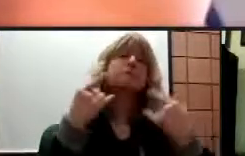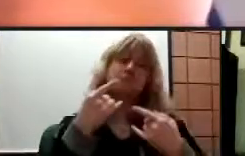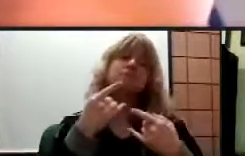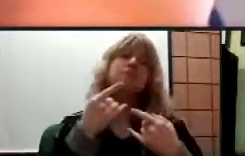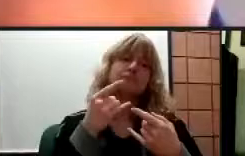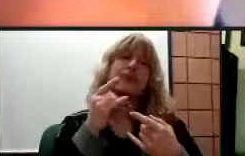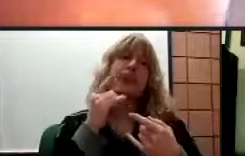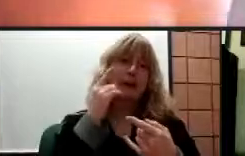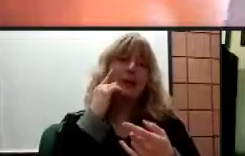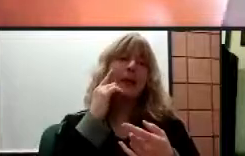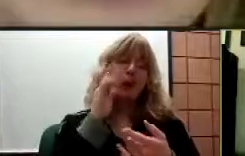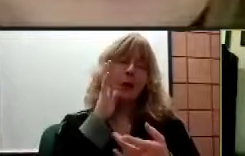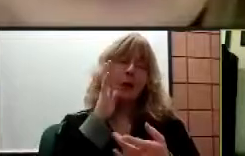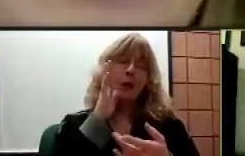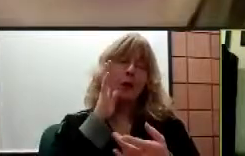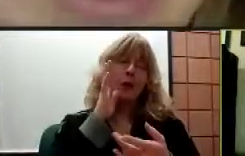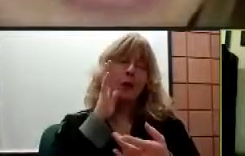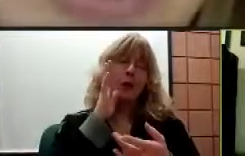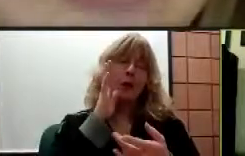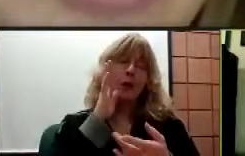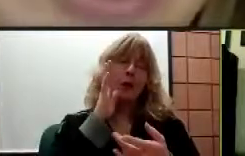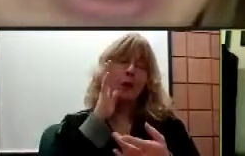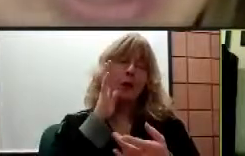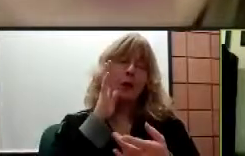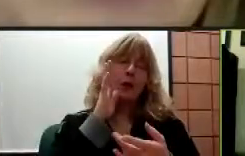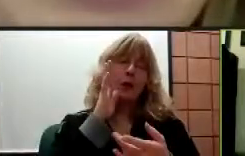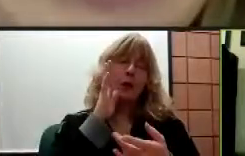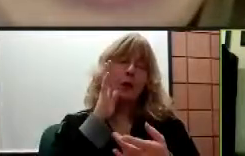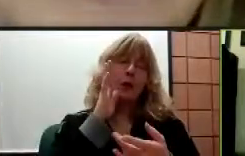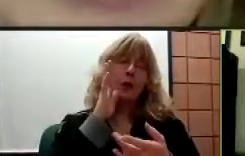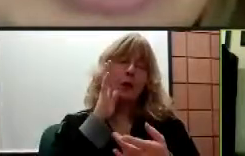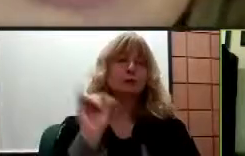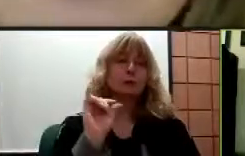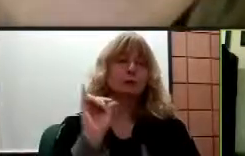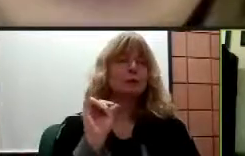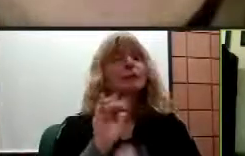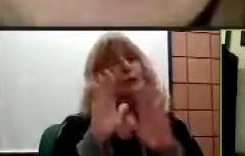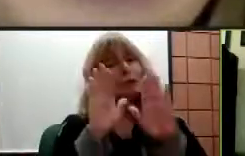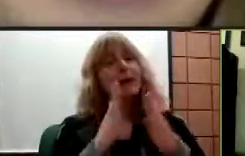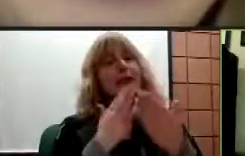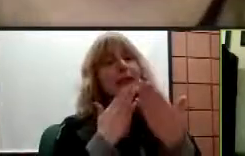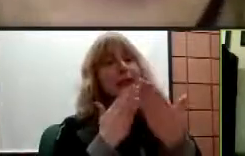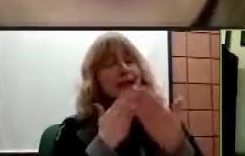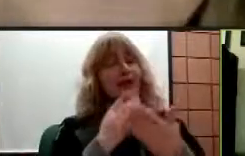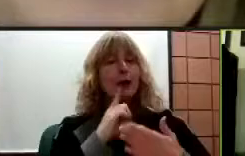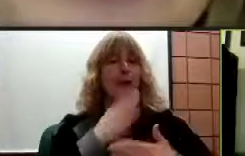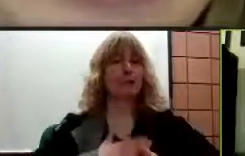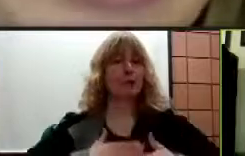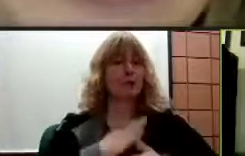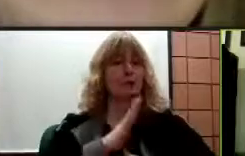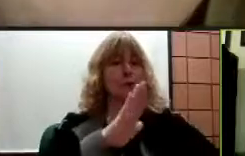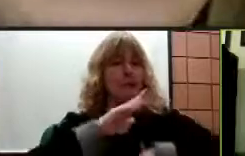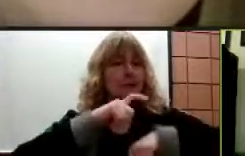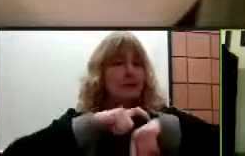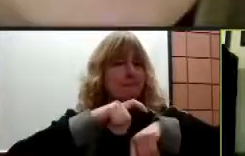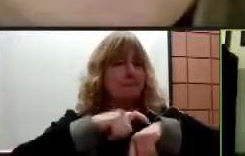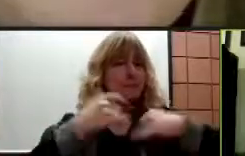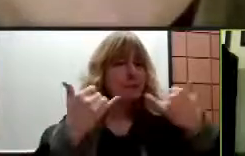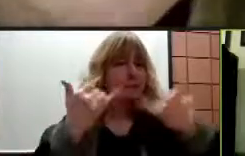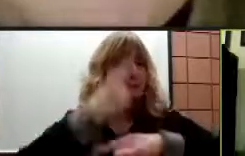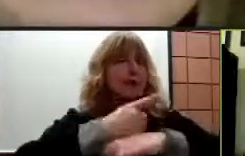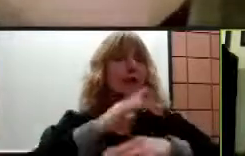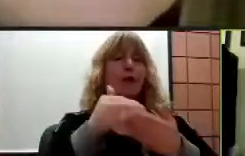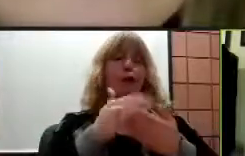Great. Well, thank you. Thank you so much, Dr. Cunningham. We really appreciate your time today and all of your really